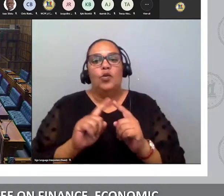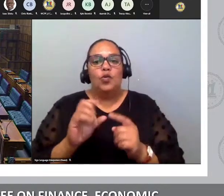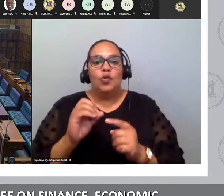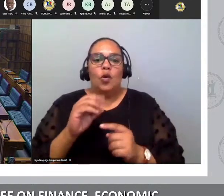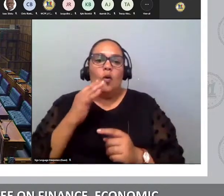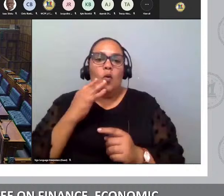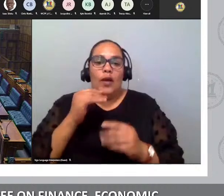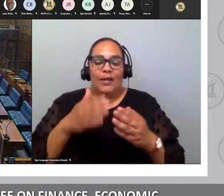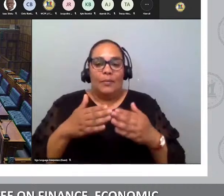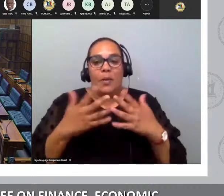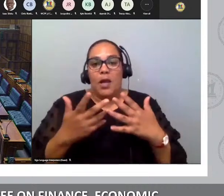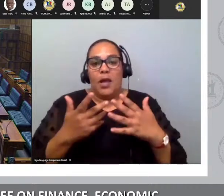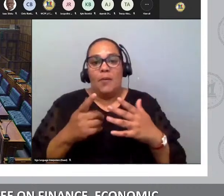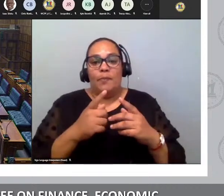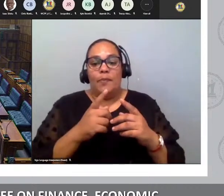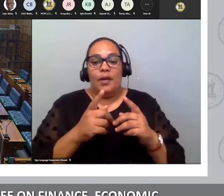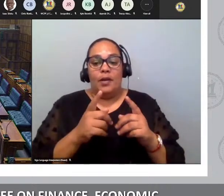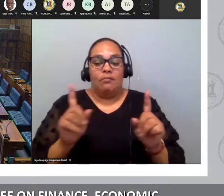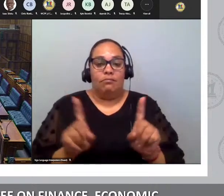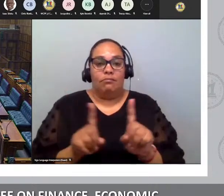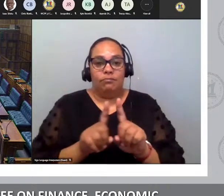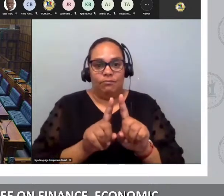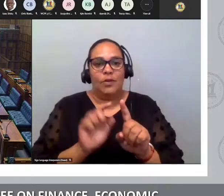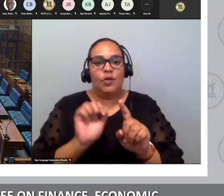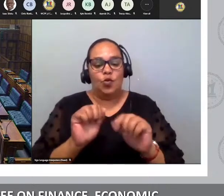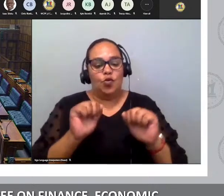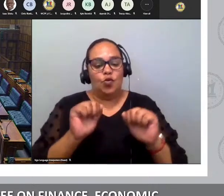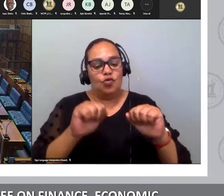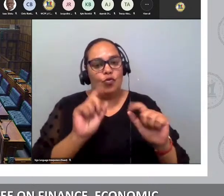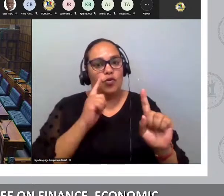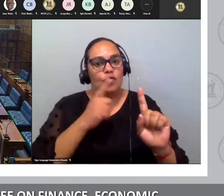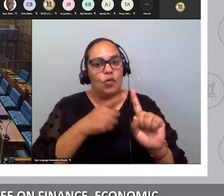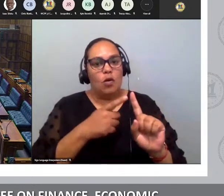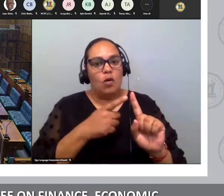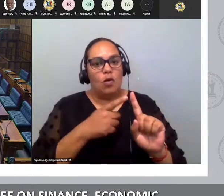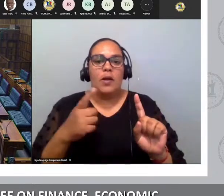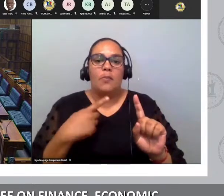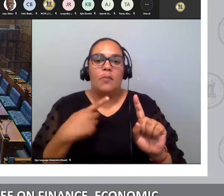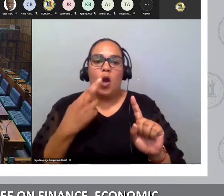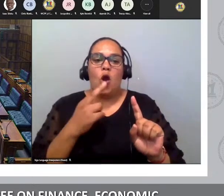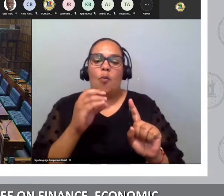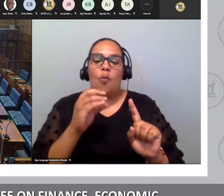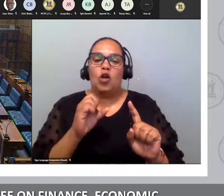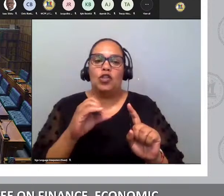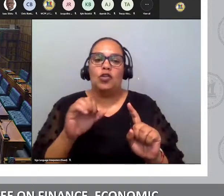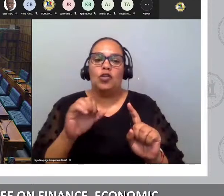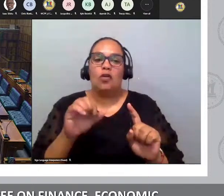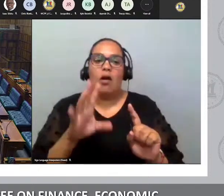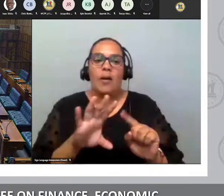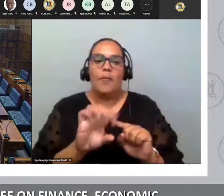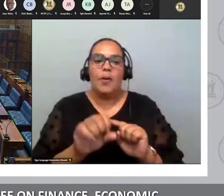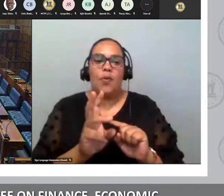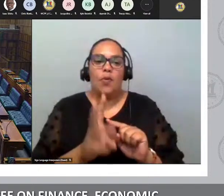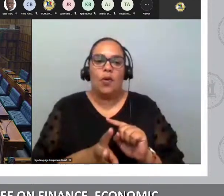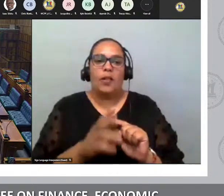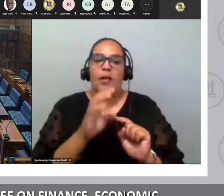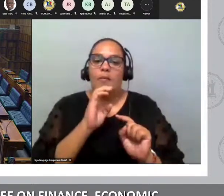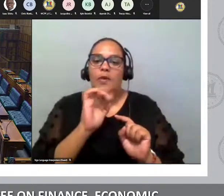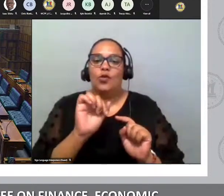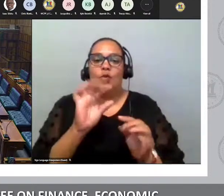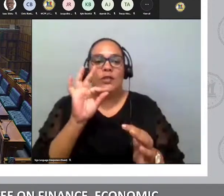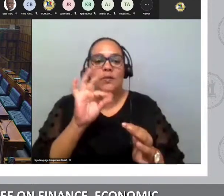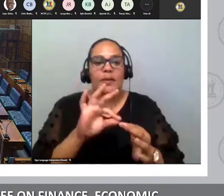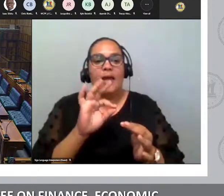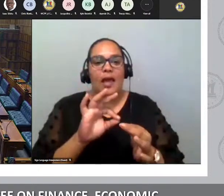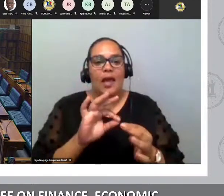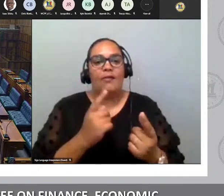The Vessel might be alongside the agreed targets and among um Oscar will just pick that up that are specifically